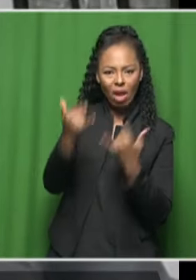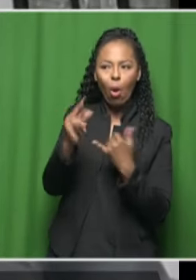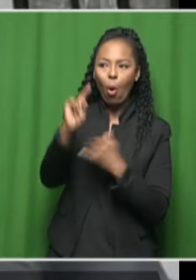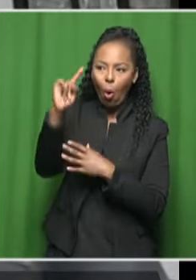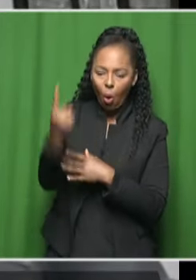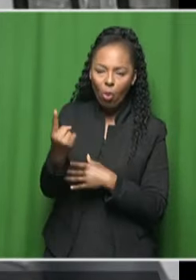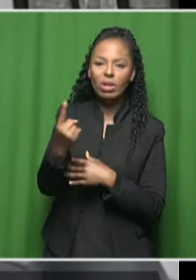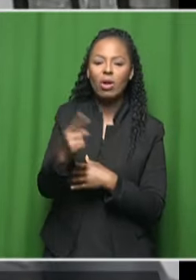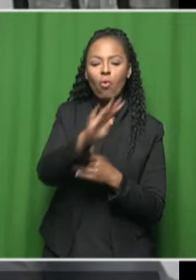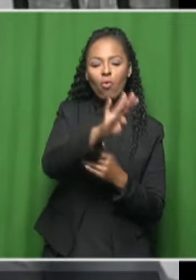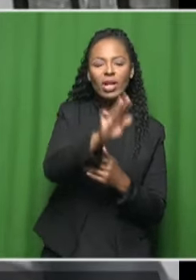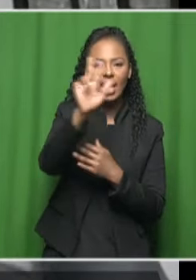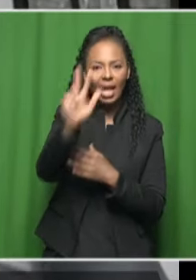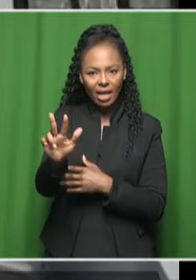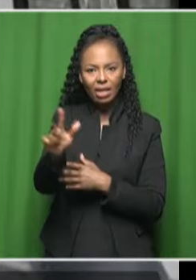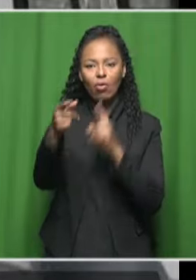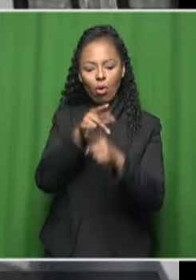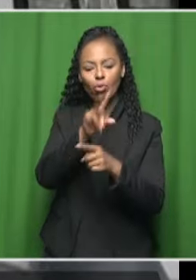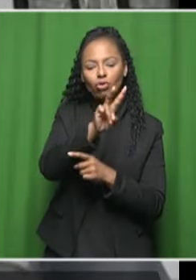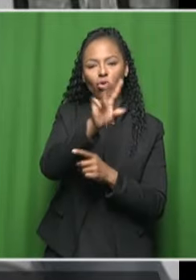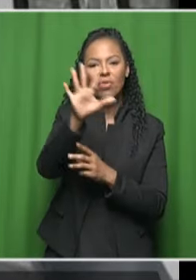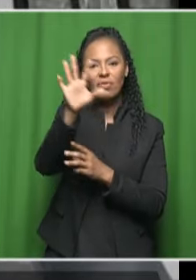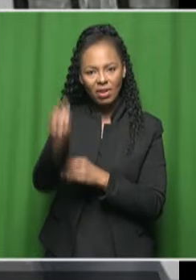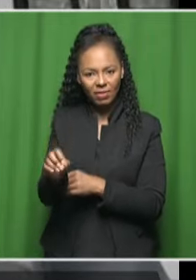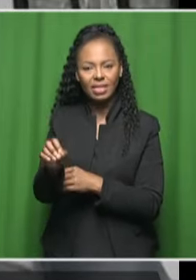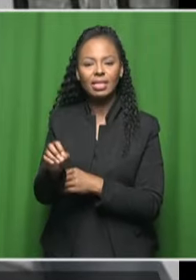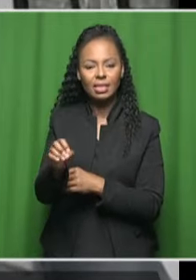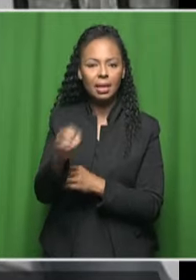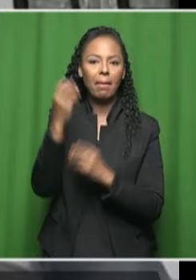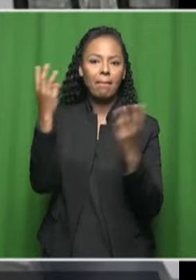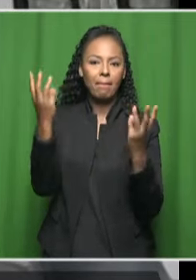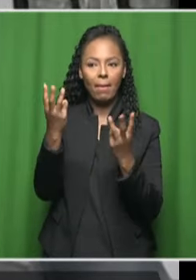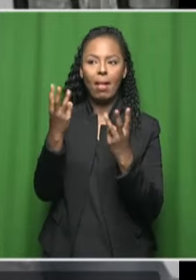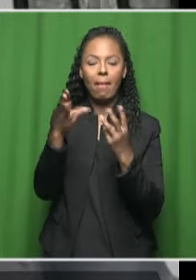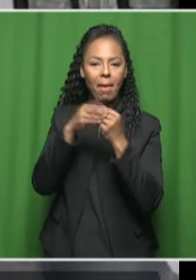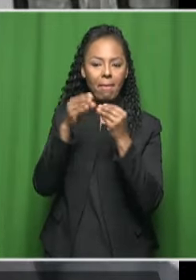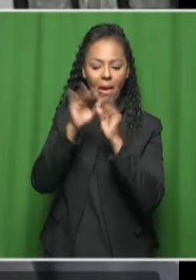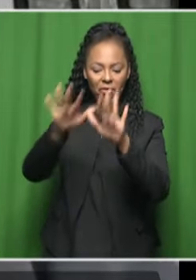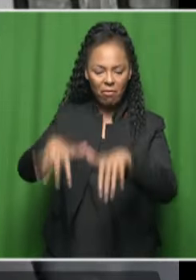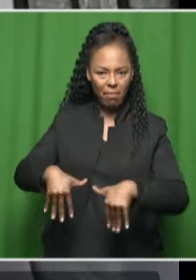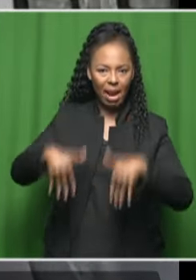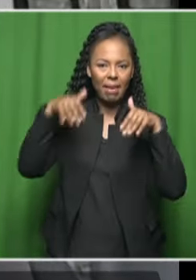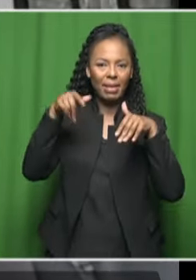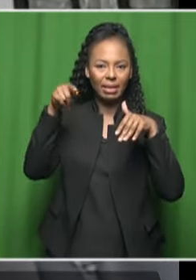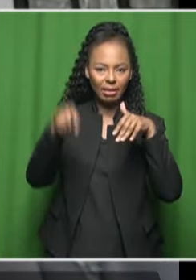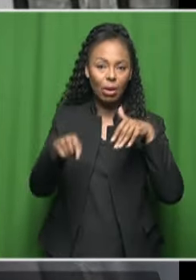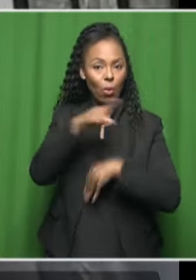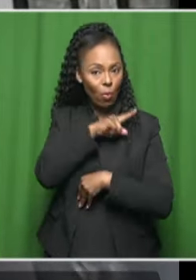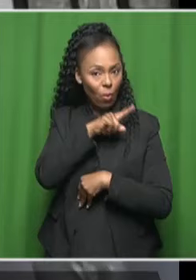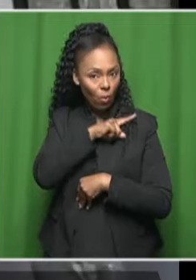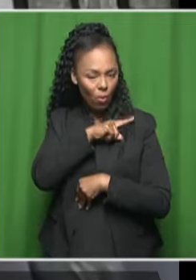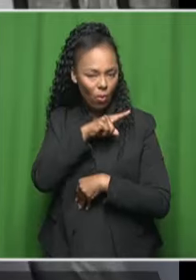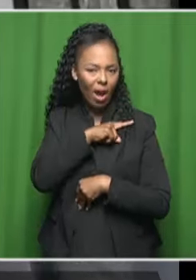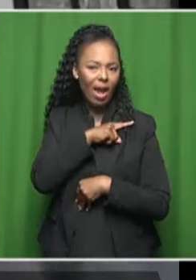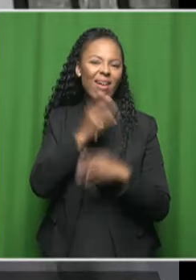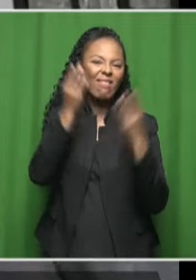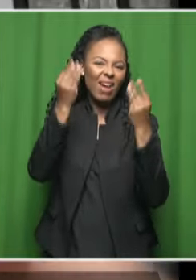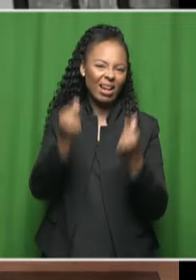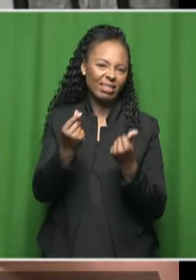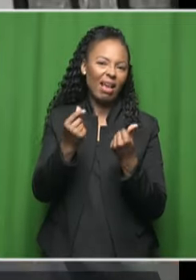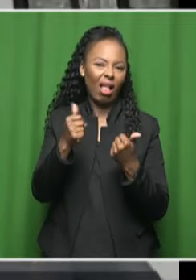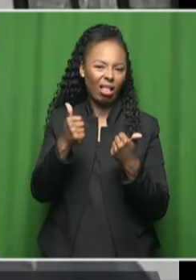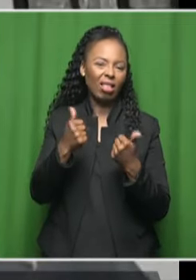48 out of 2,250, for example, members of parliament. So due to financial constraints